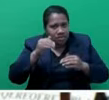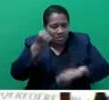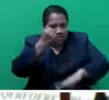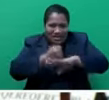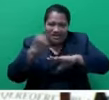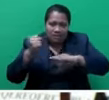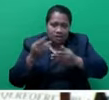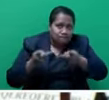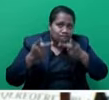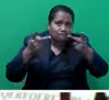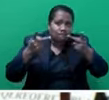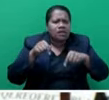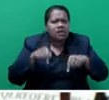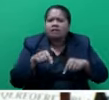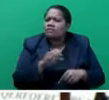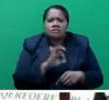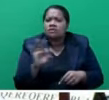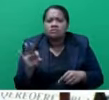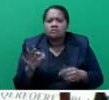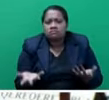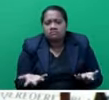is not